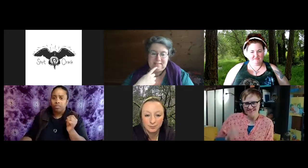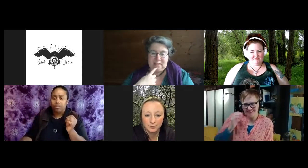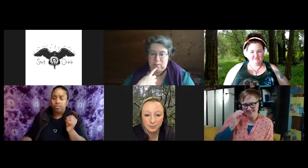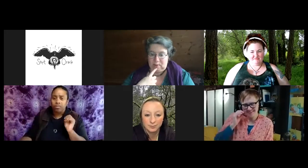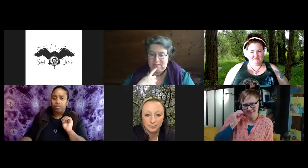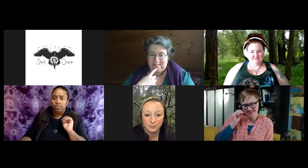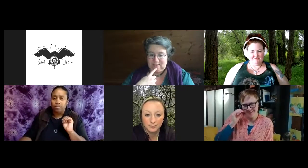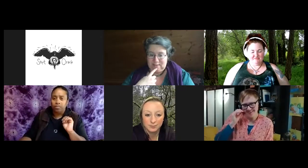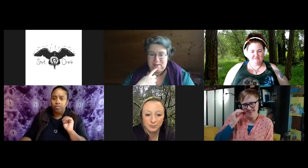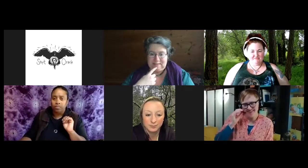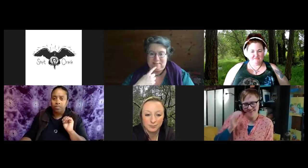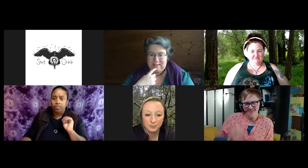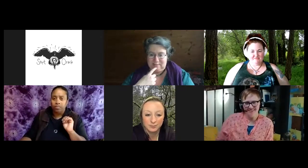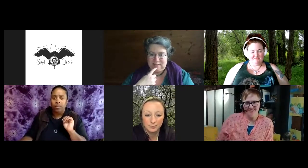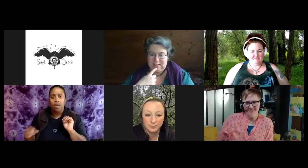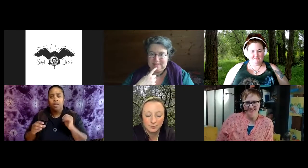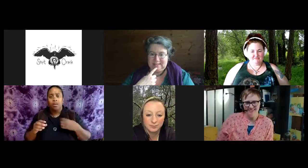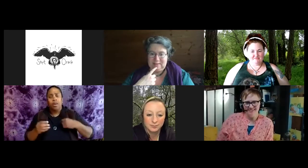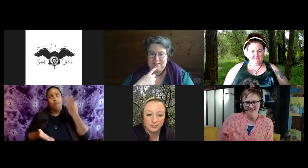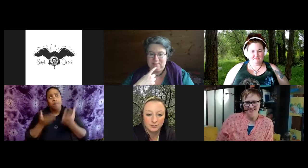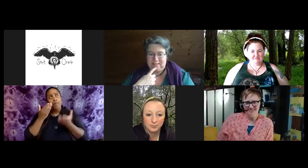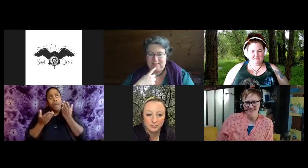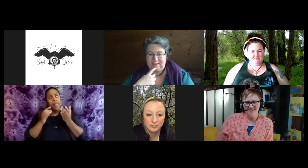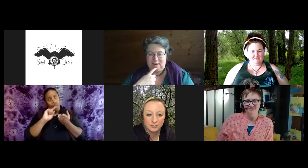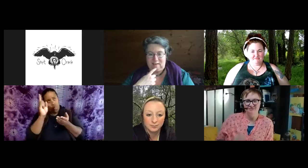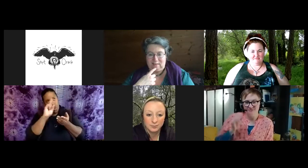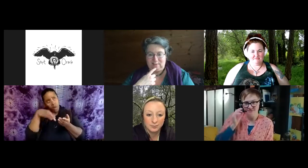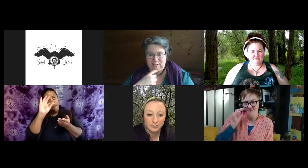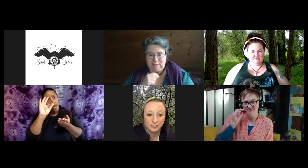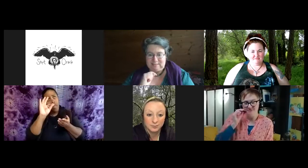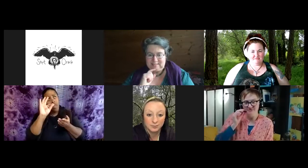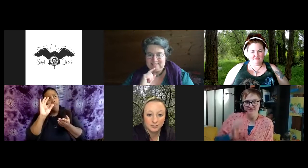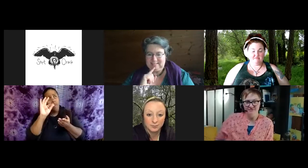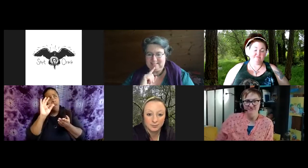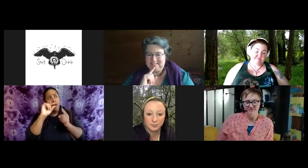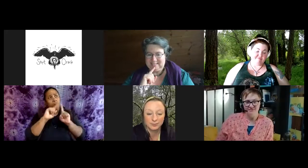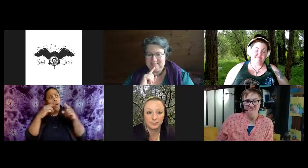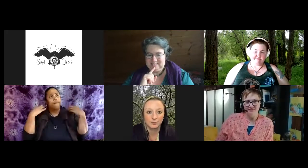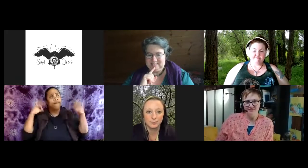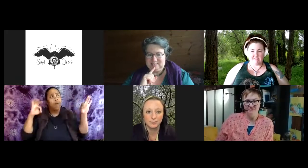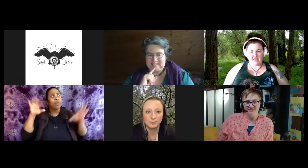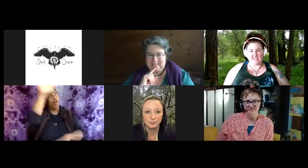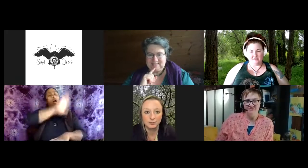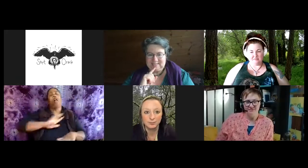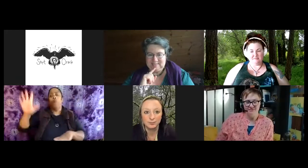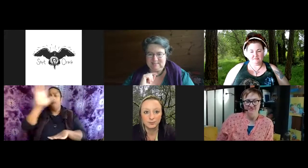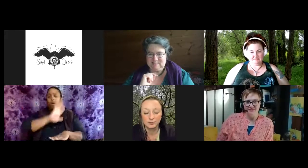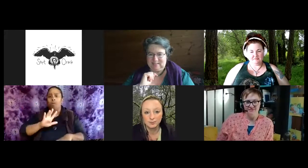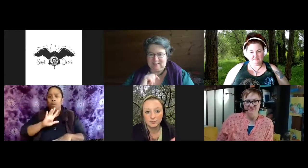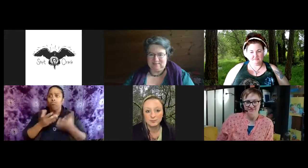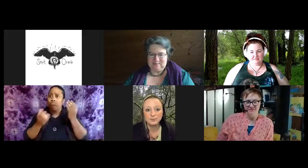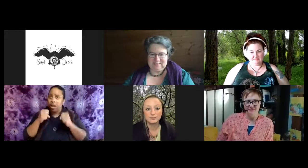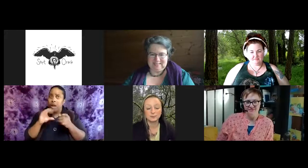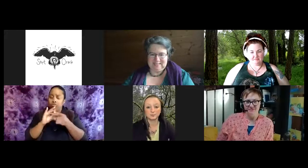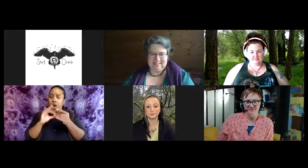Maybe I just like where we find them. There might be some themes and where they tend to be found, but they really are all over potentially. You speak to that too.